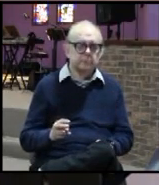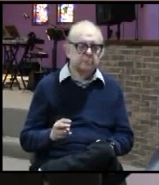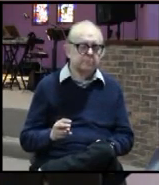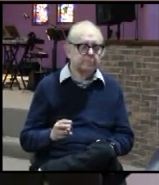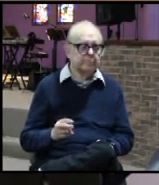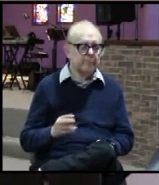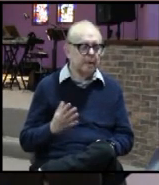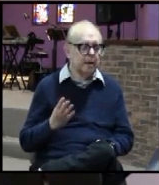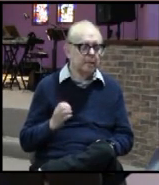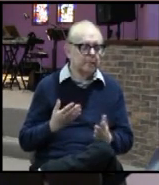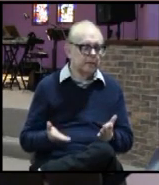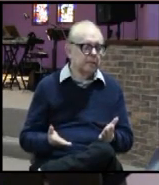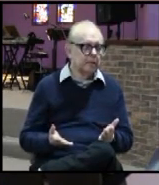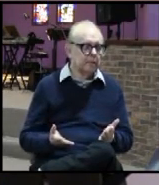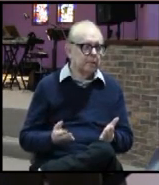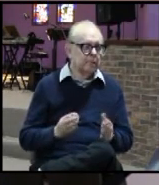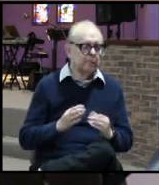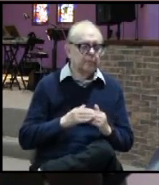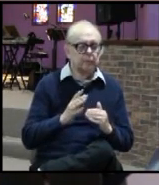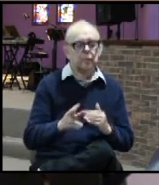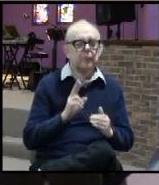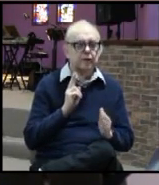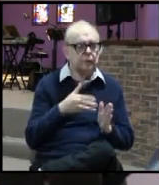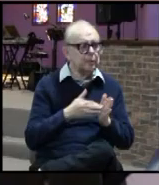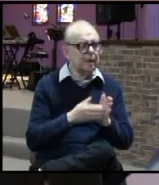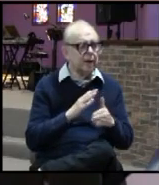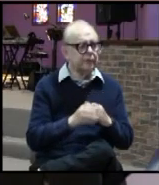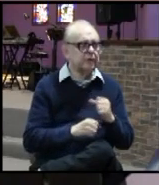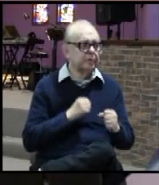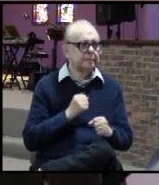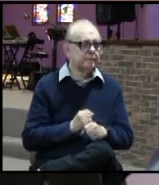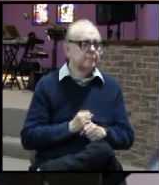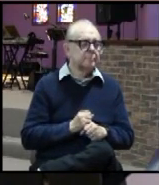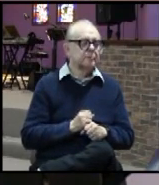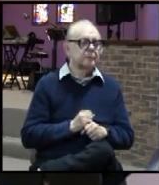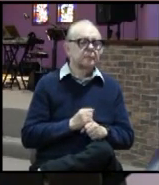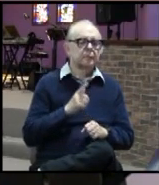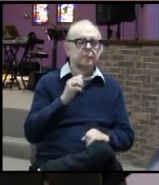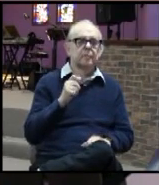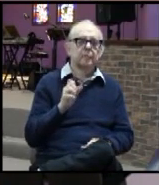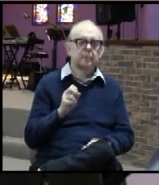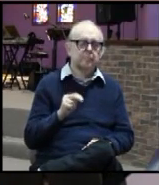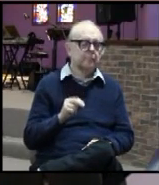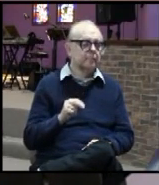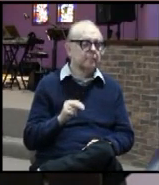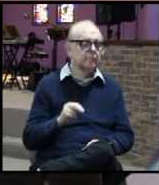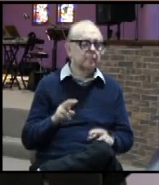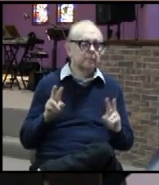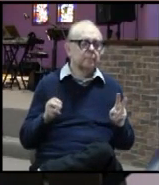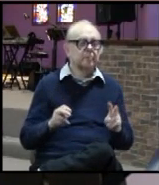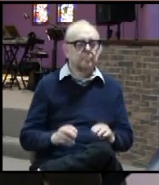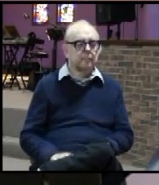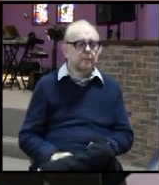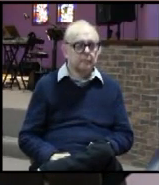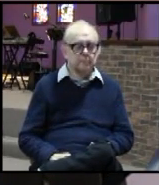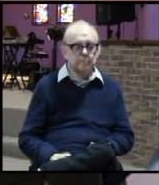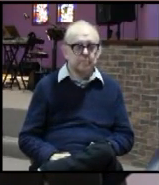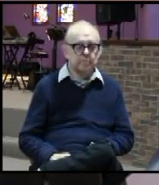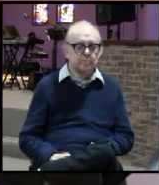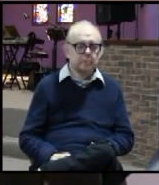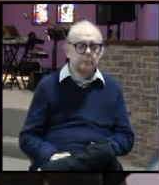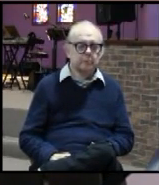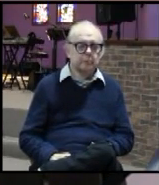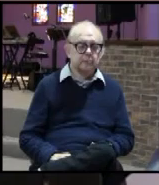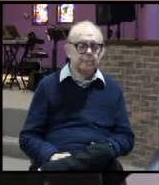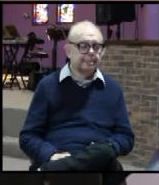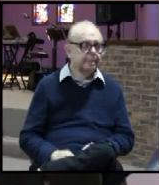around for over 2,000 years. In Latin, the phrase is, and my Latin's